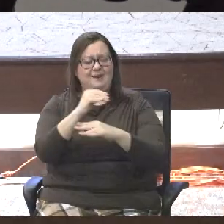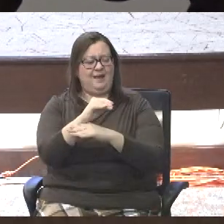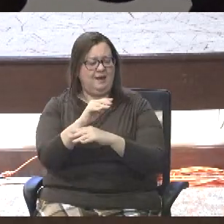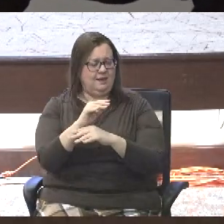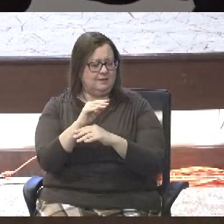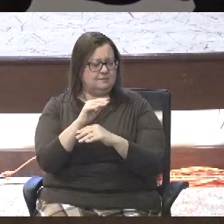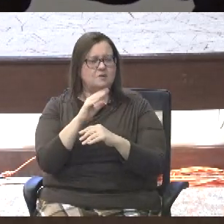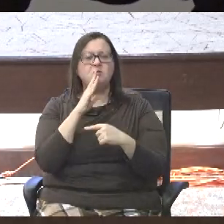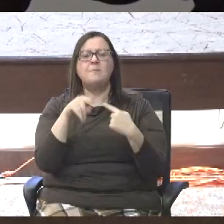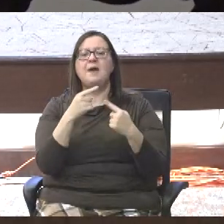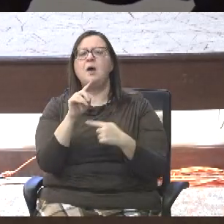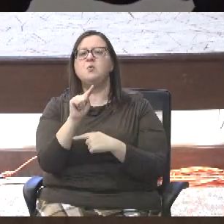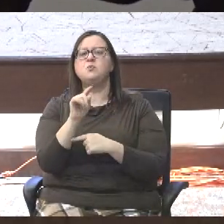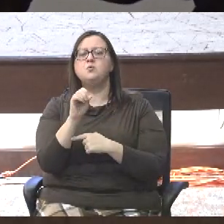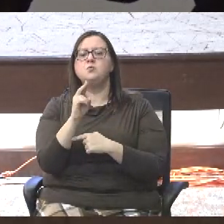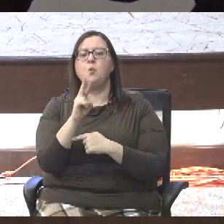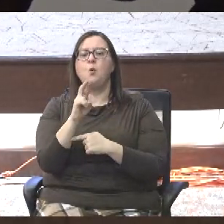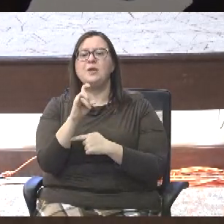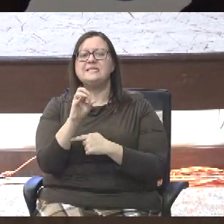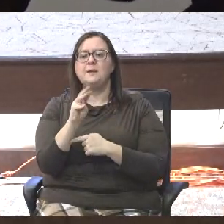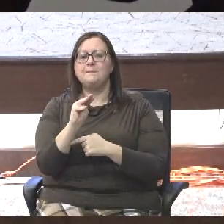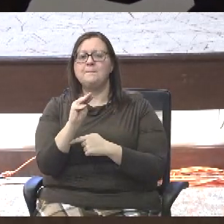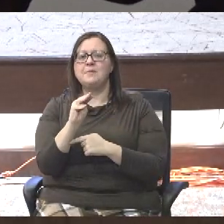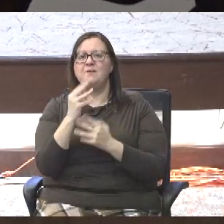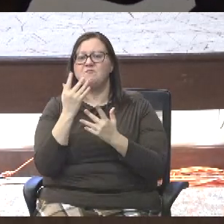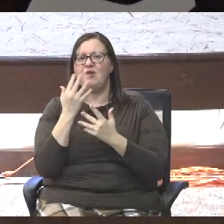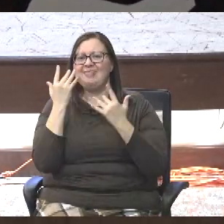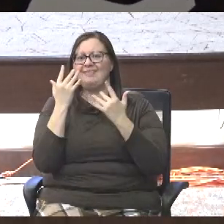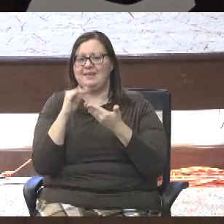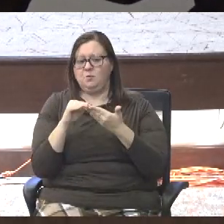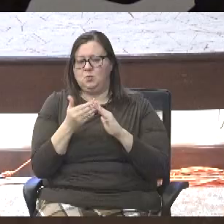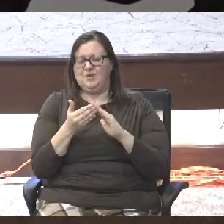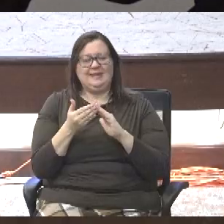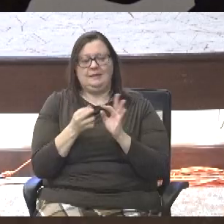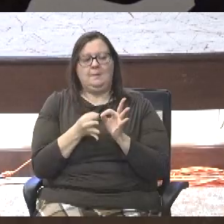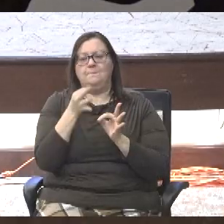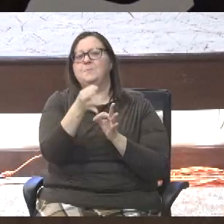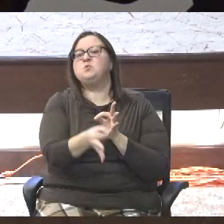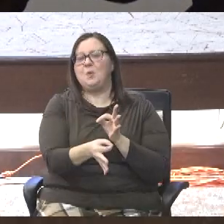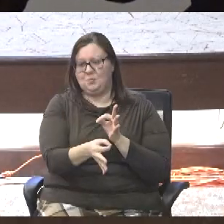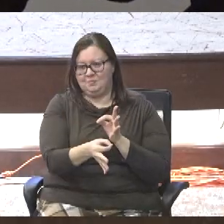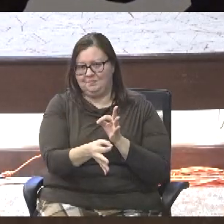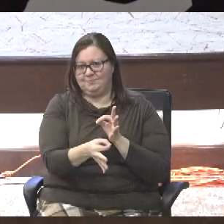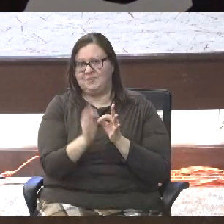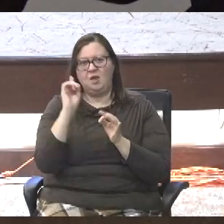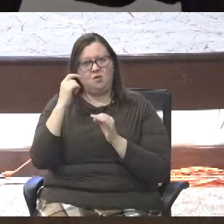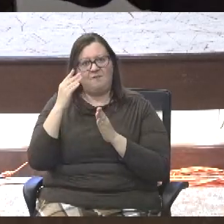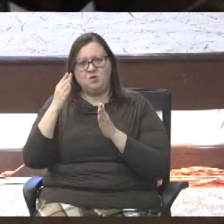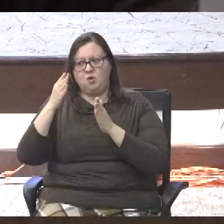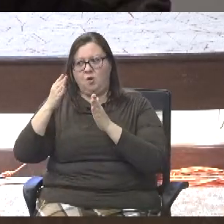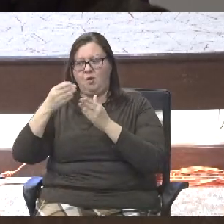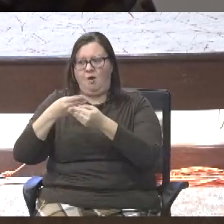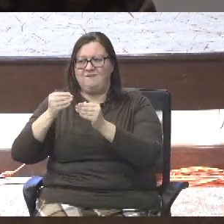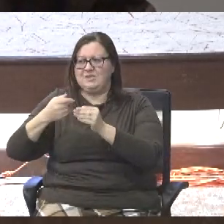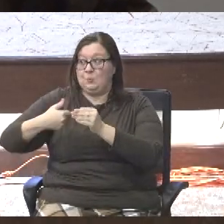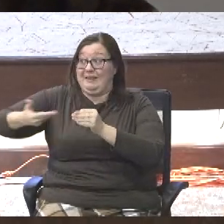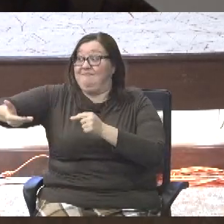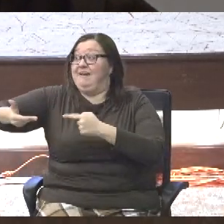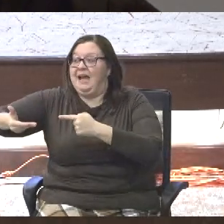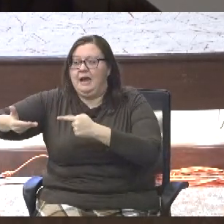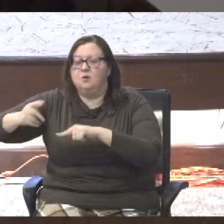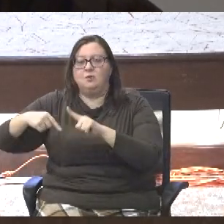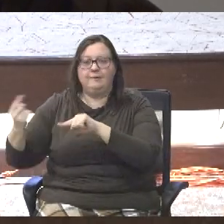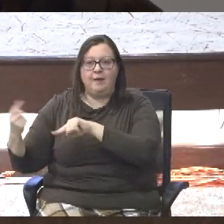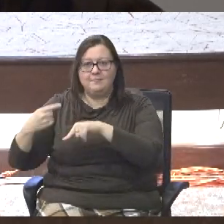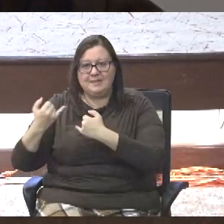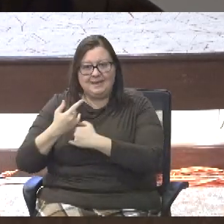the tourism-friendly community. That's been postponed. Our visiting guest from the governor's office is not able to attend due to winter weather